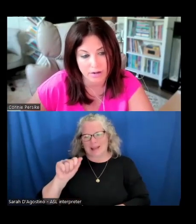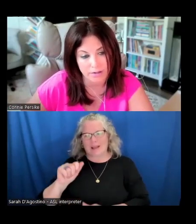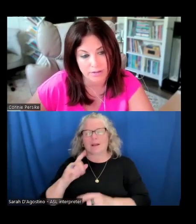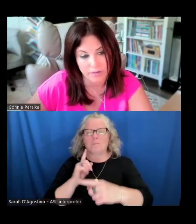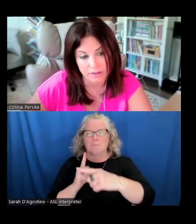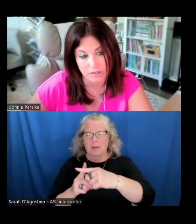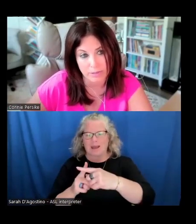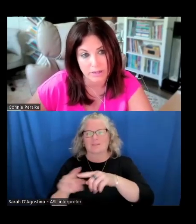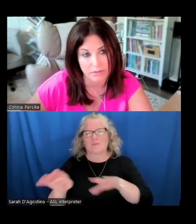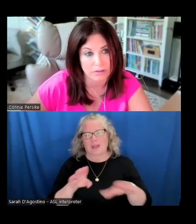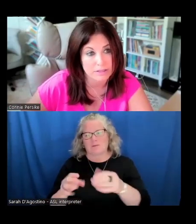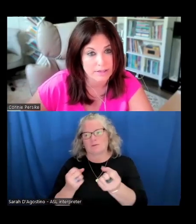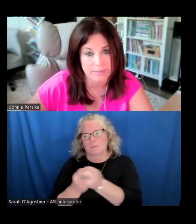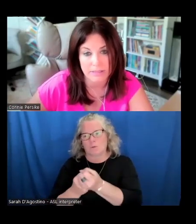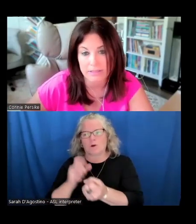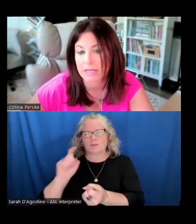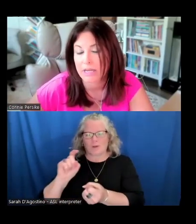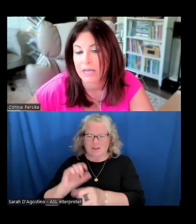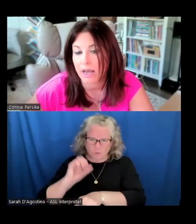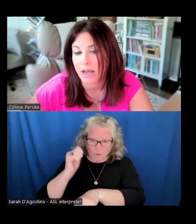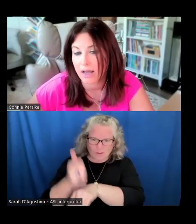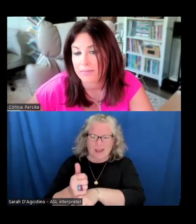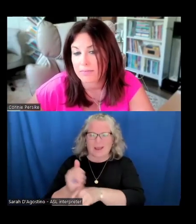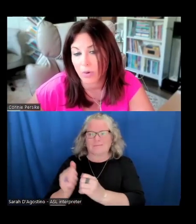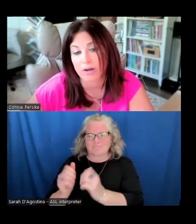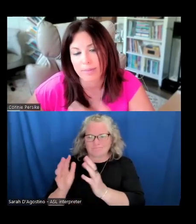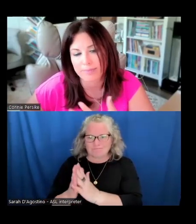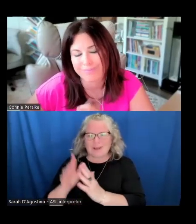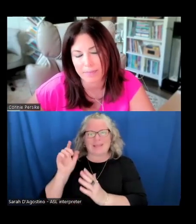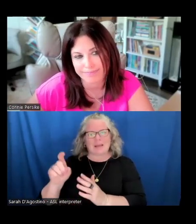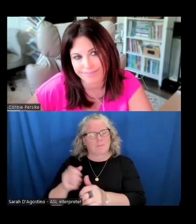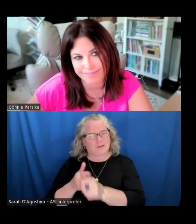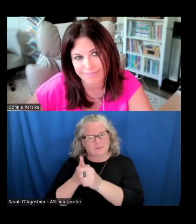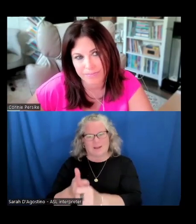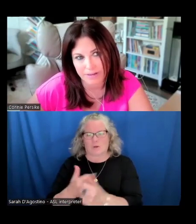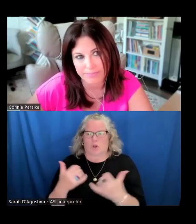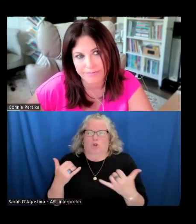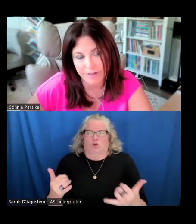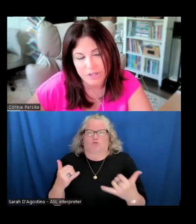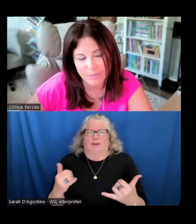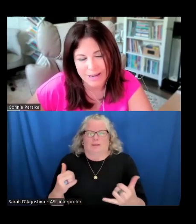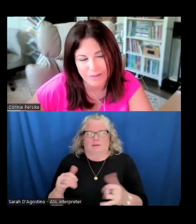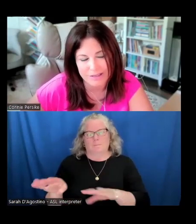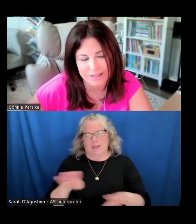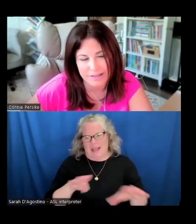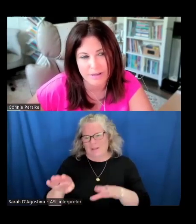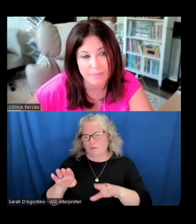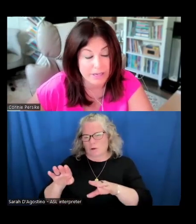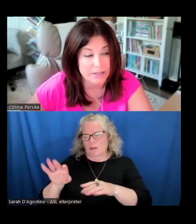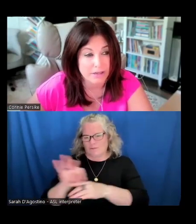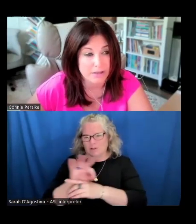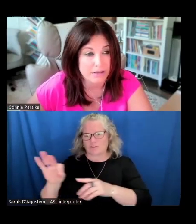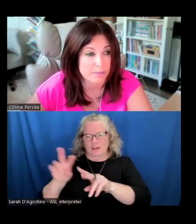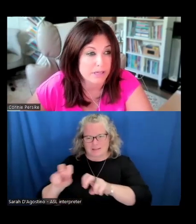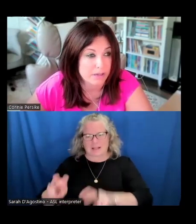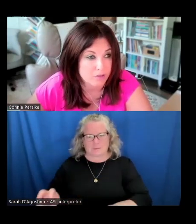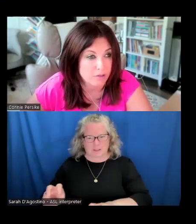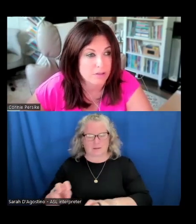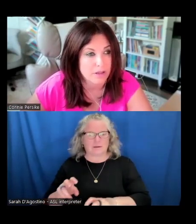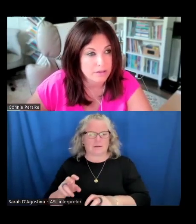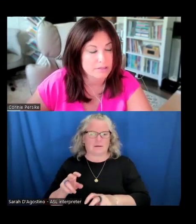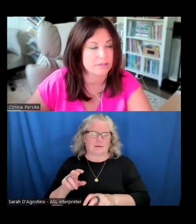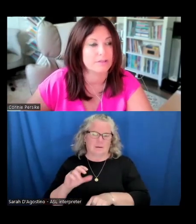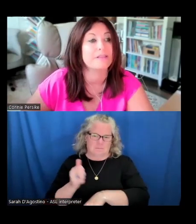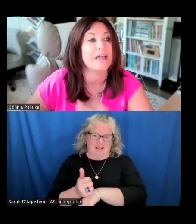upon a current functional behavioral assessment, or a functional behavioral assessment based on the